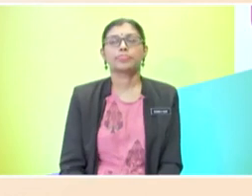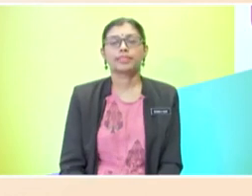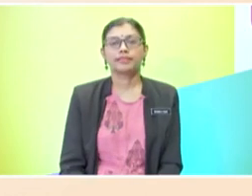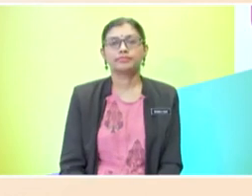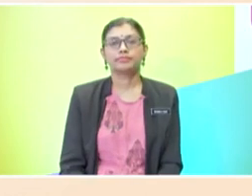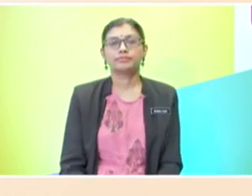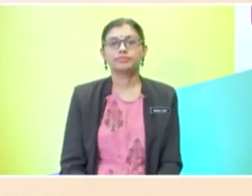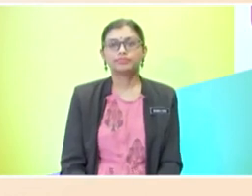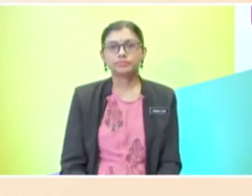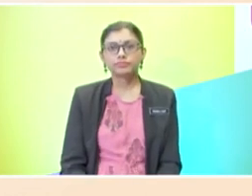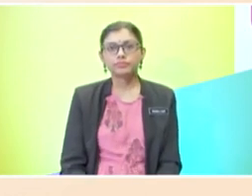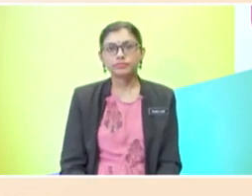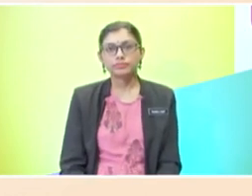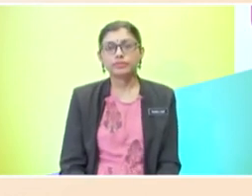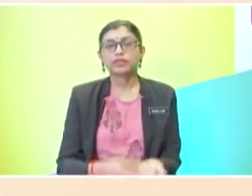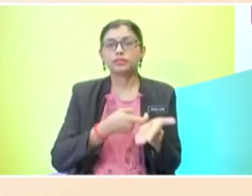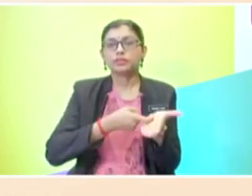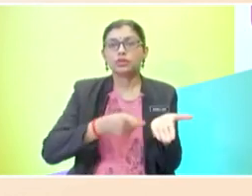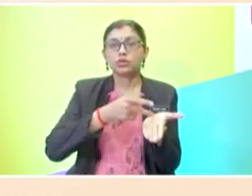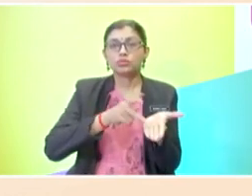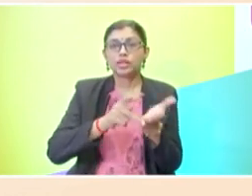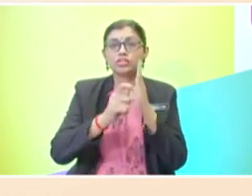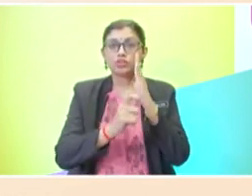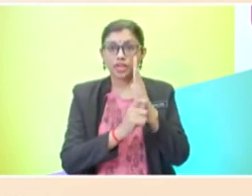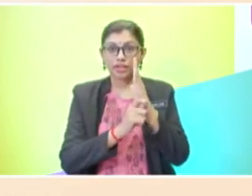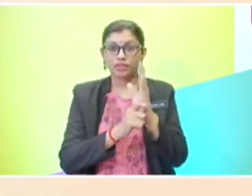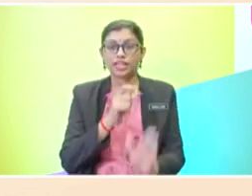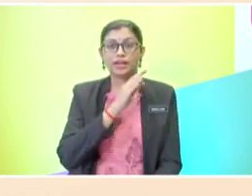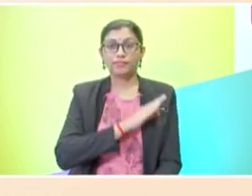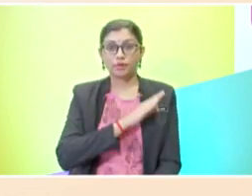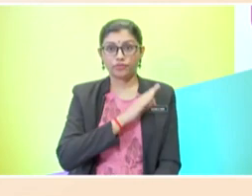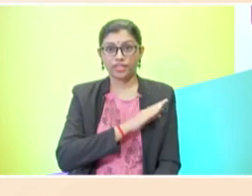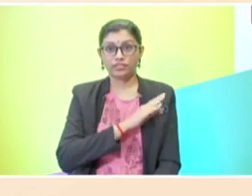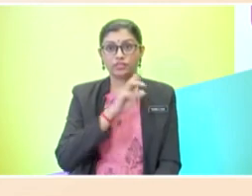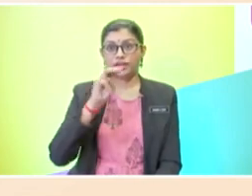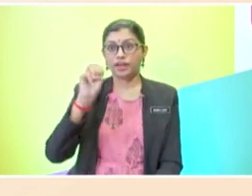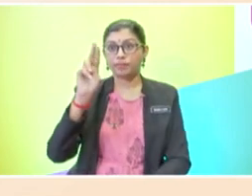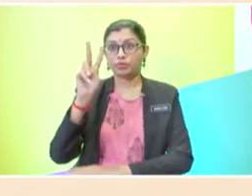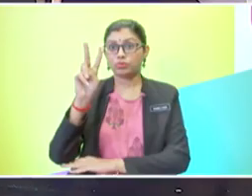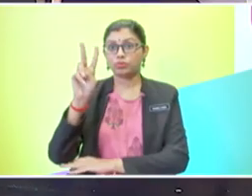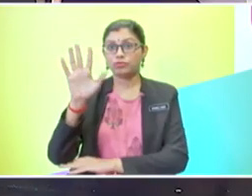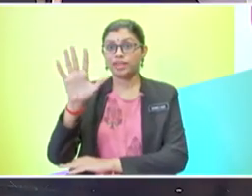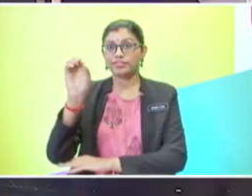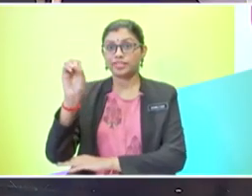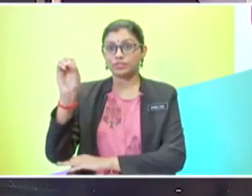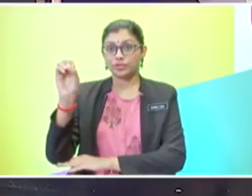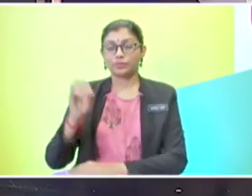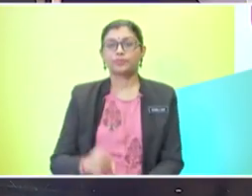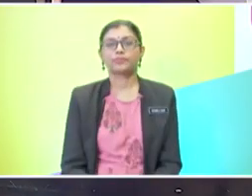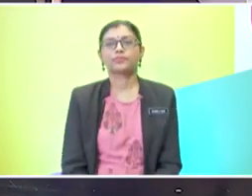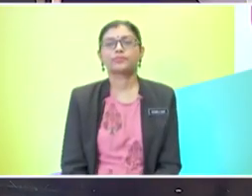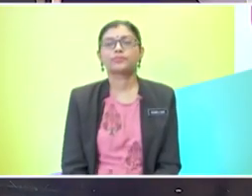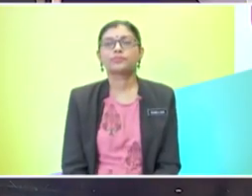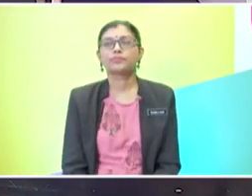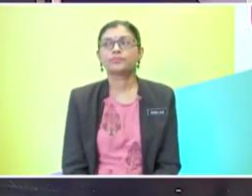cost price, add the profit, and the selling price will be 2,800 yes. ringgit. Okay, you're right. Okay, next. We have